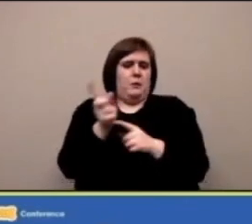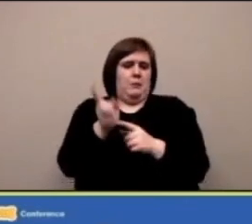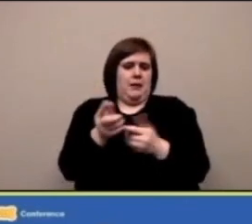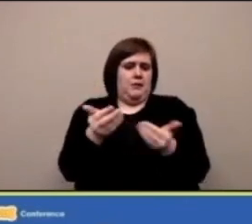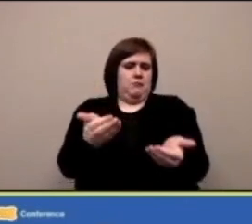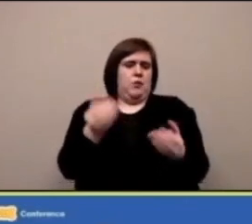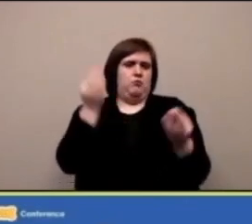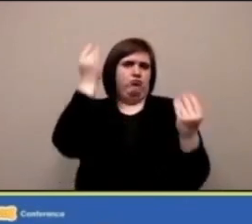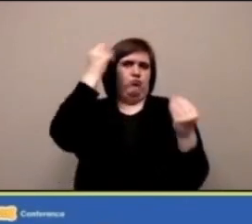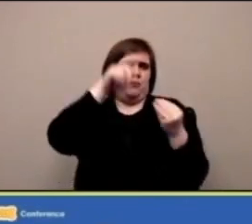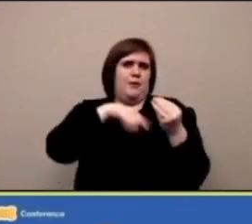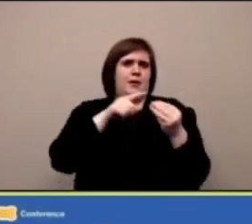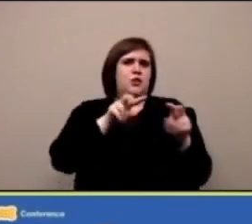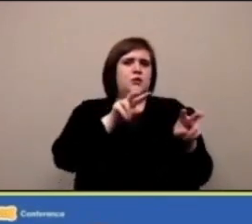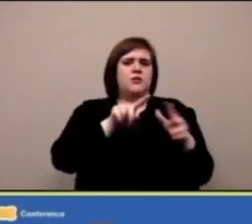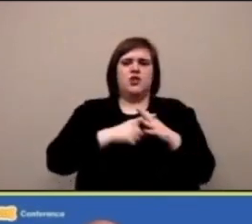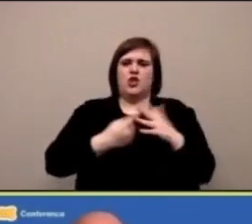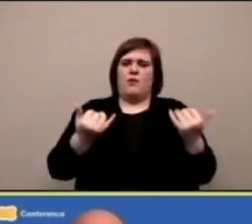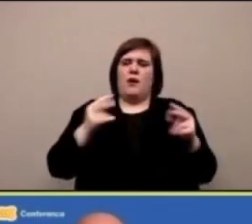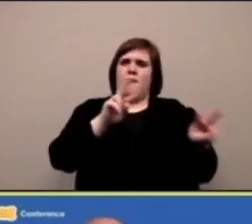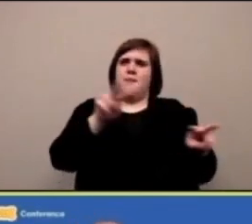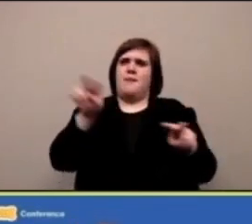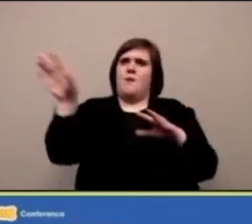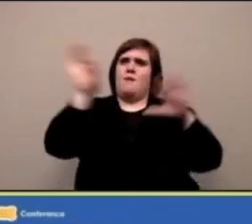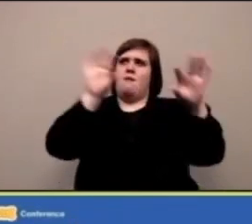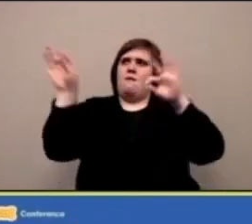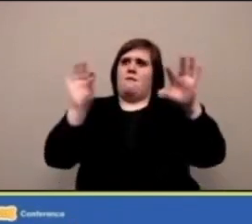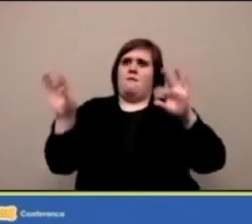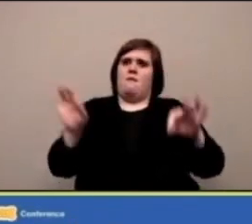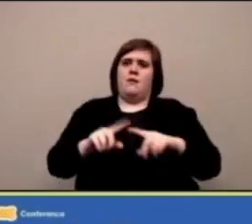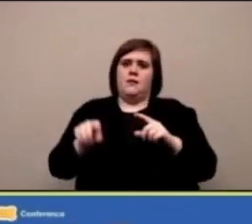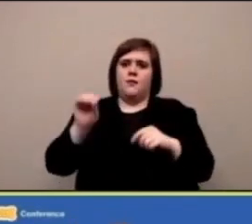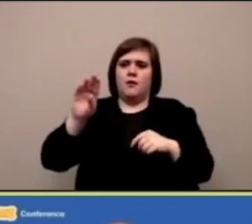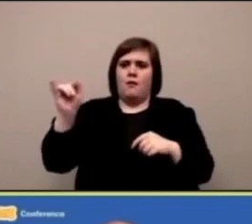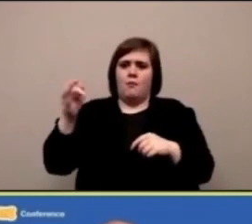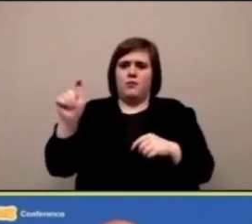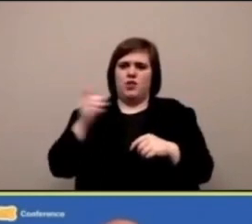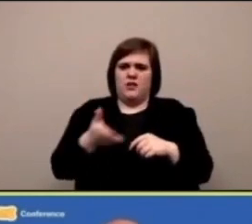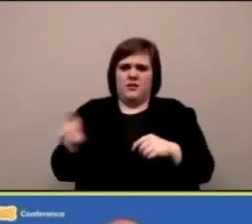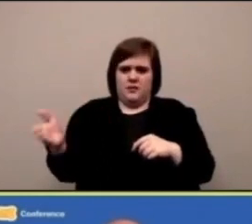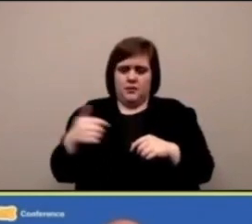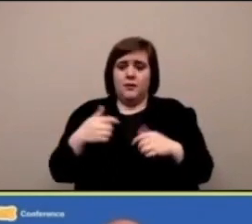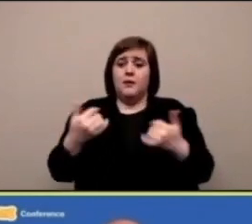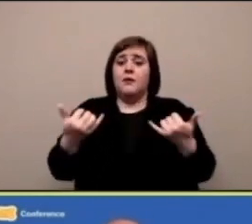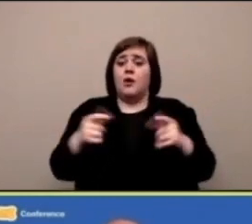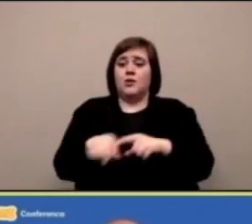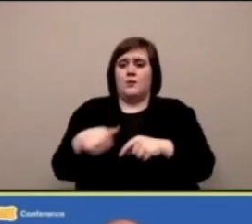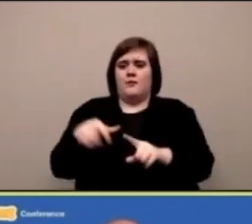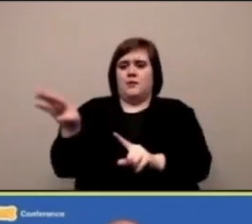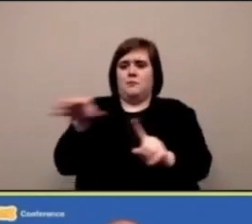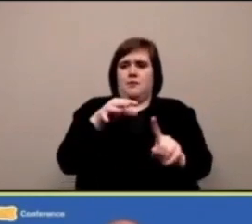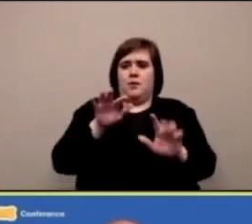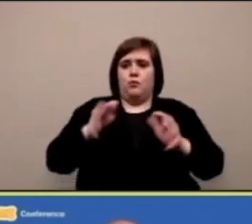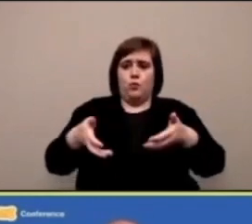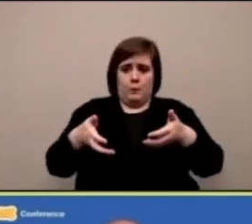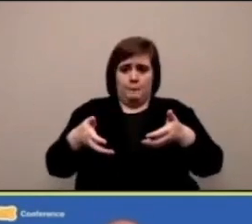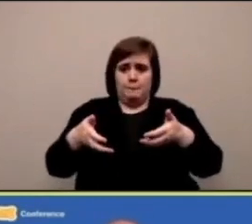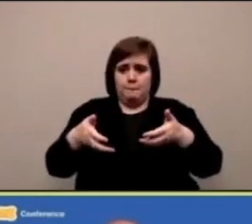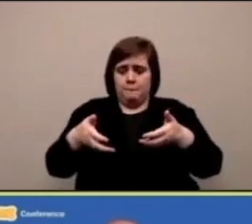again, start just looking around your space and collecting objects. Now we have our spotlight group here,